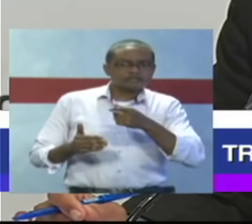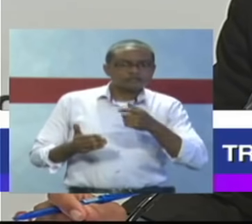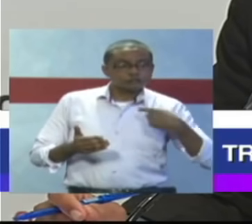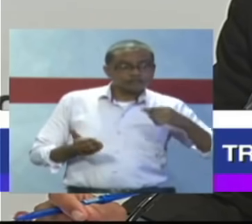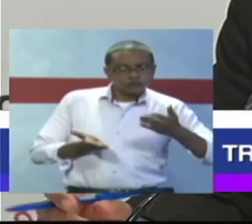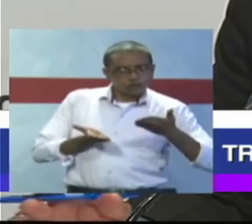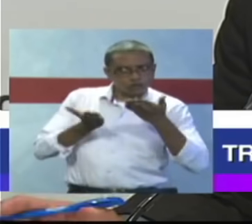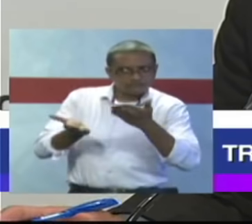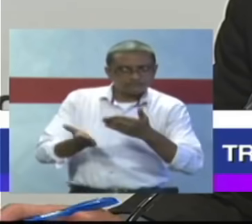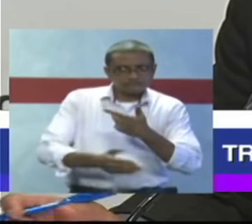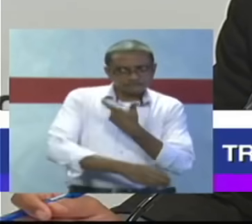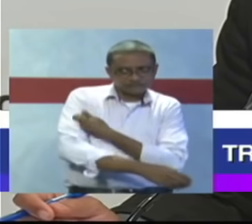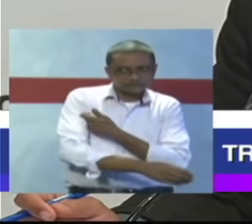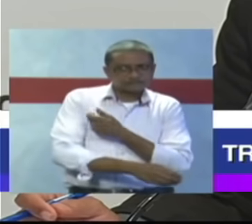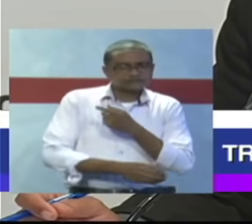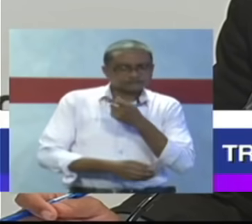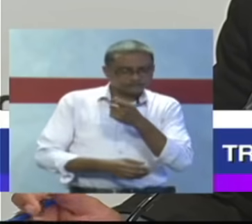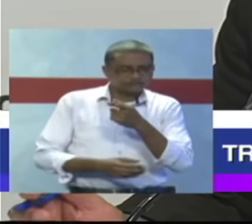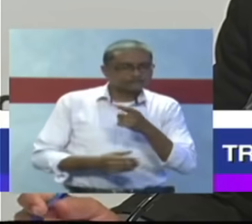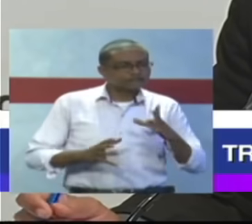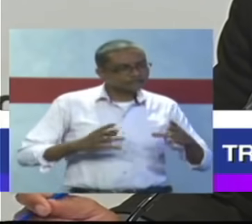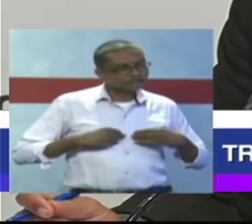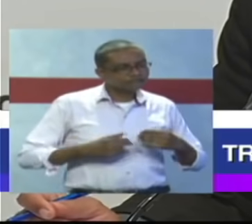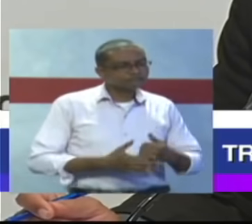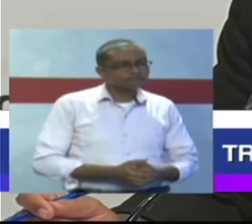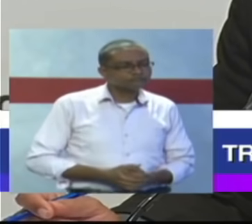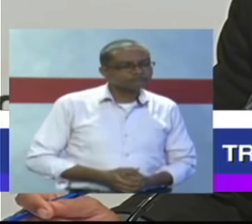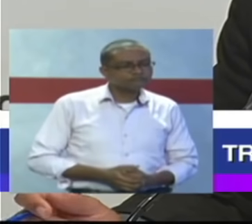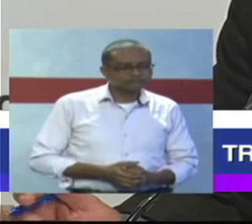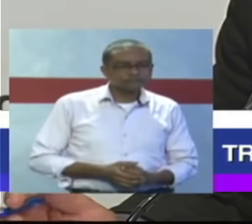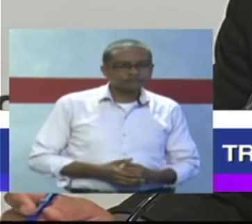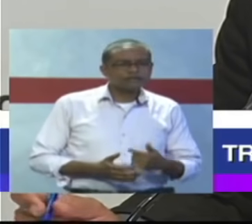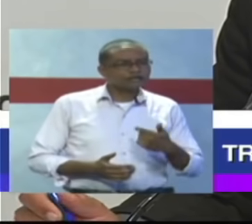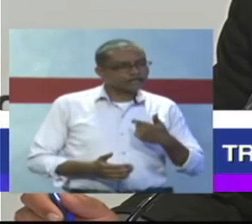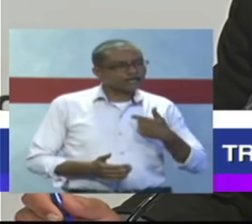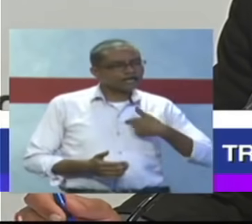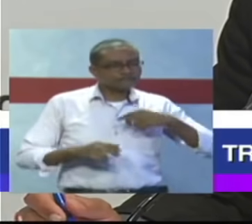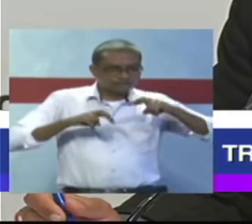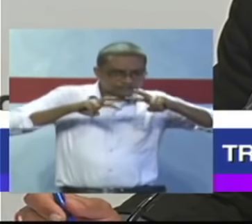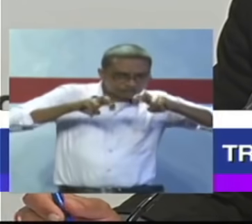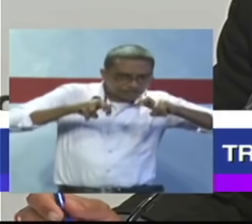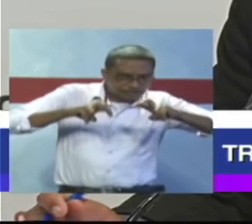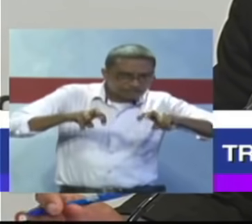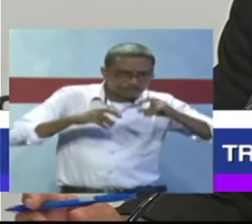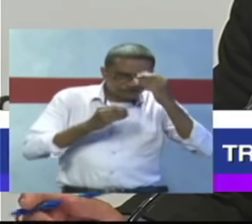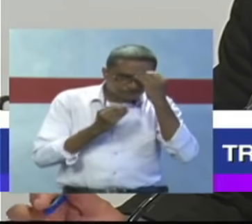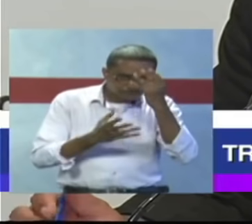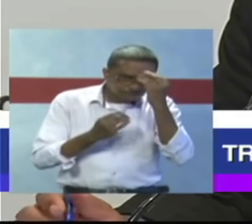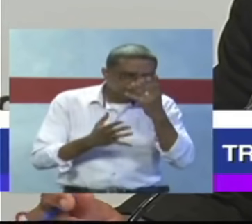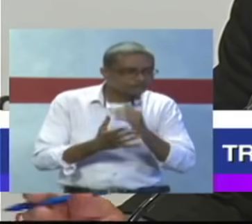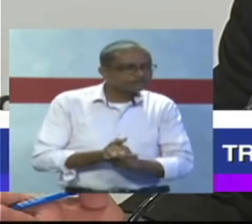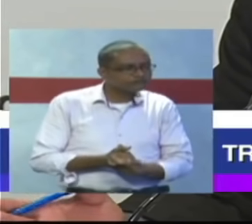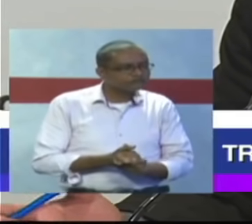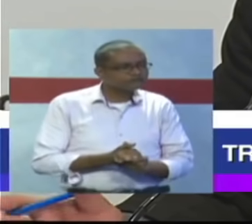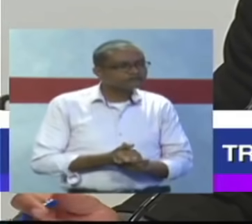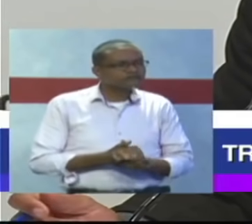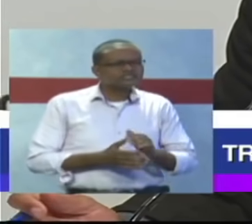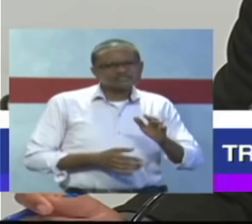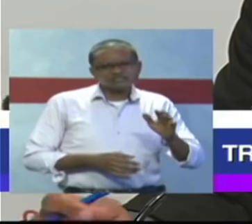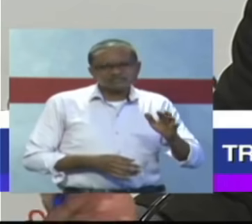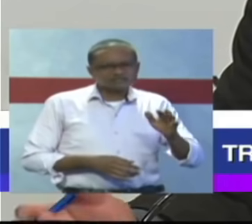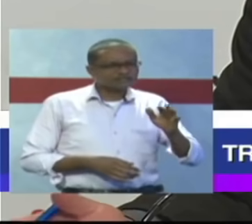them. So it's still early days yet. I always say I have to analyze the data. So we said it's just